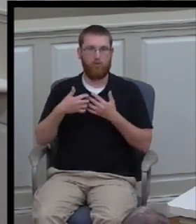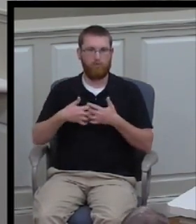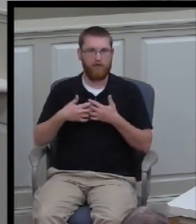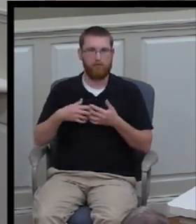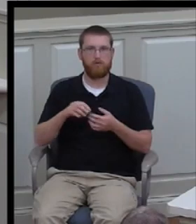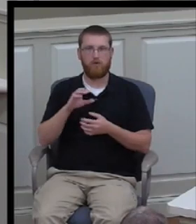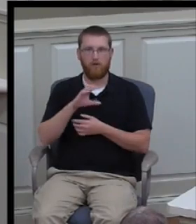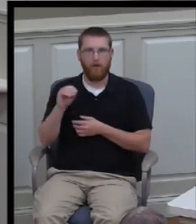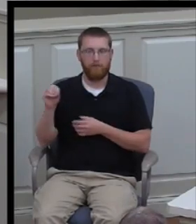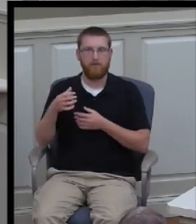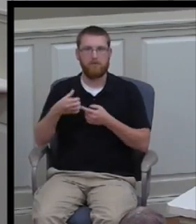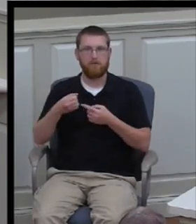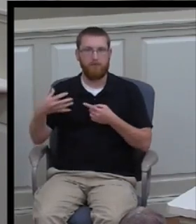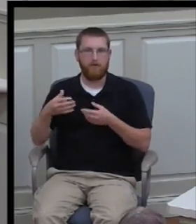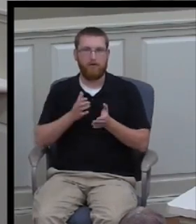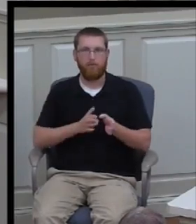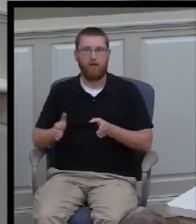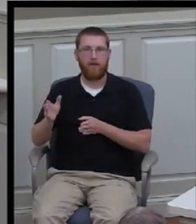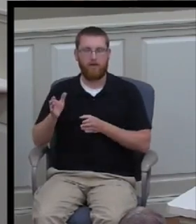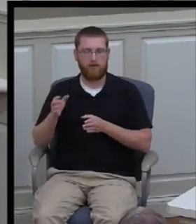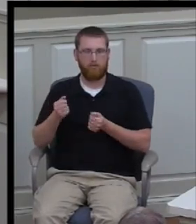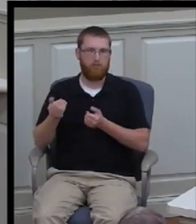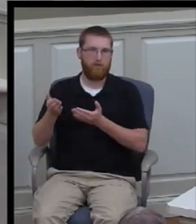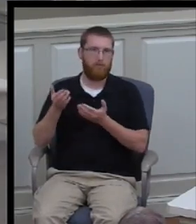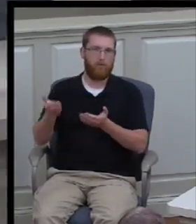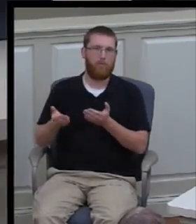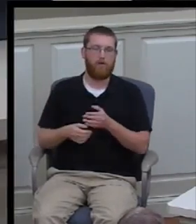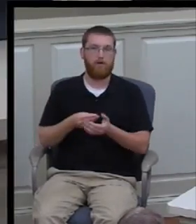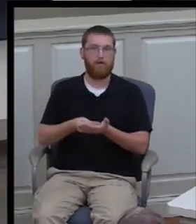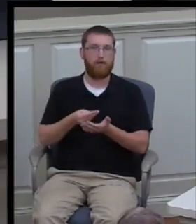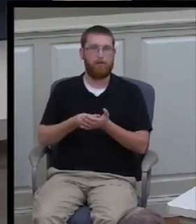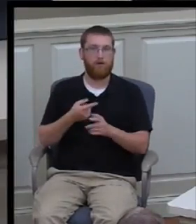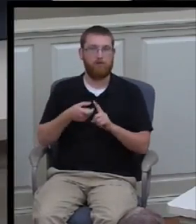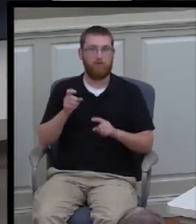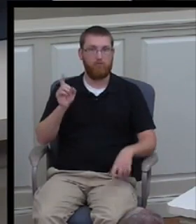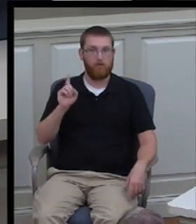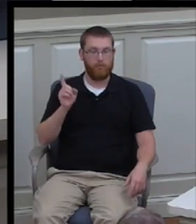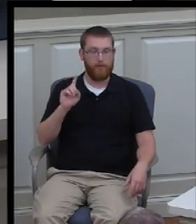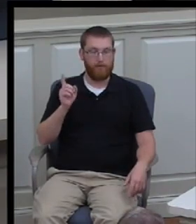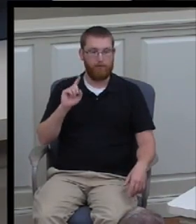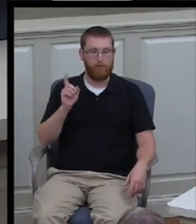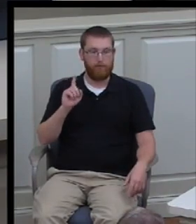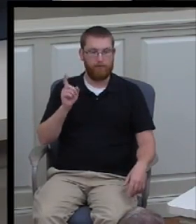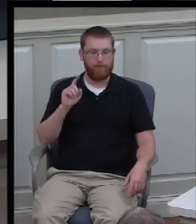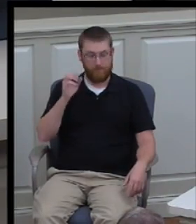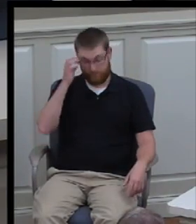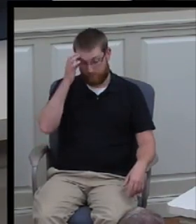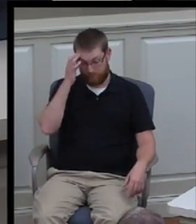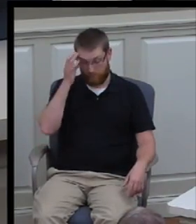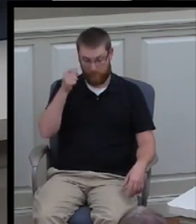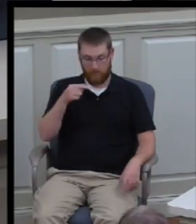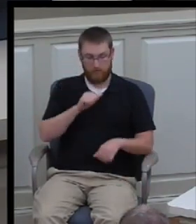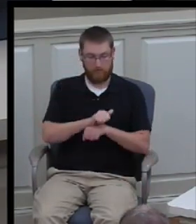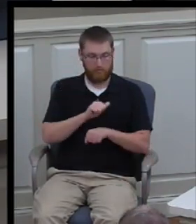is recommending to the Commission that you go ahead and engage in this process. The funding for it would come from the funding for this initial work